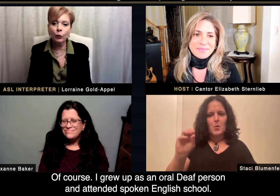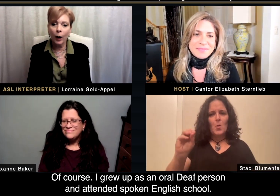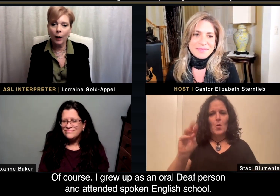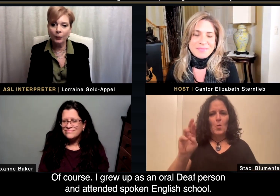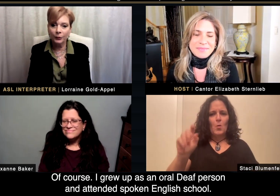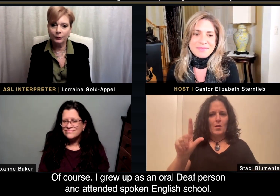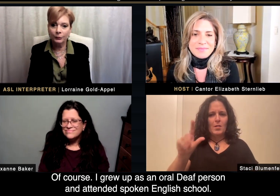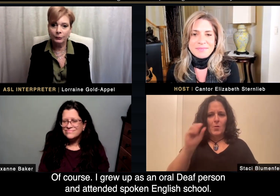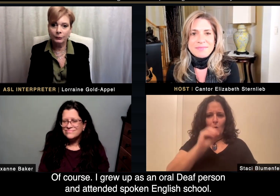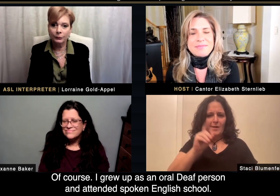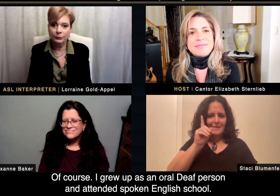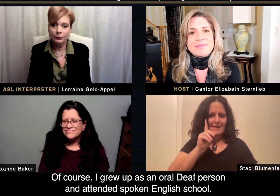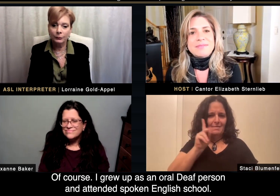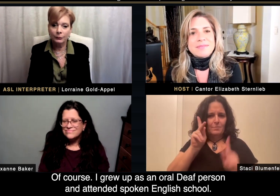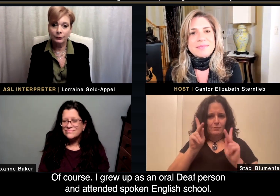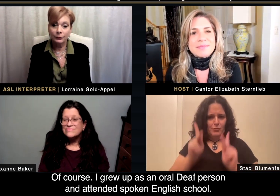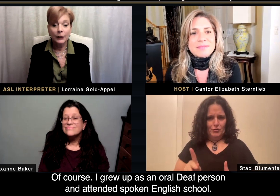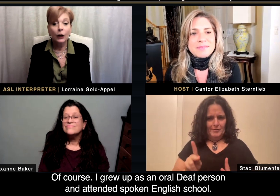I grew up